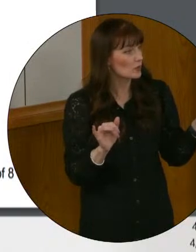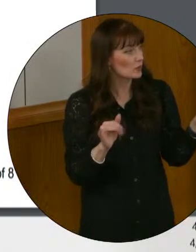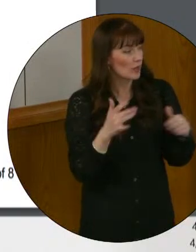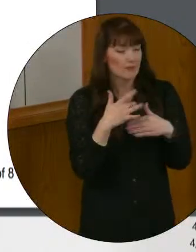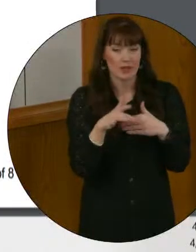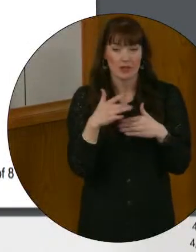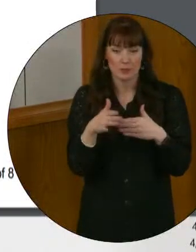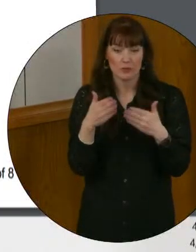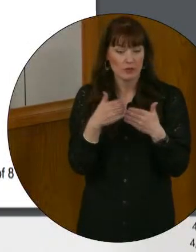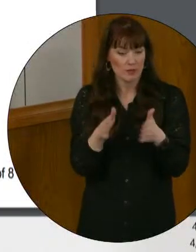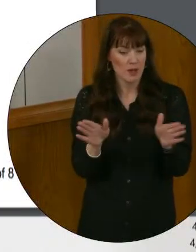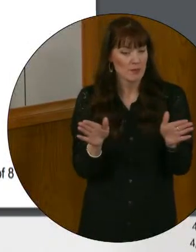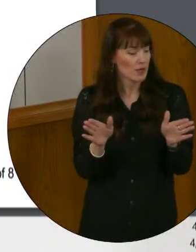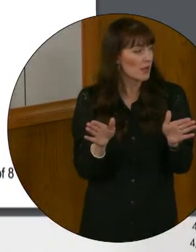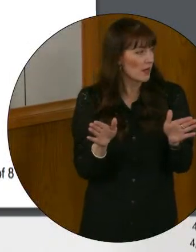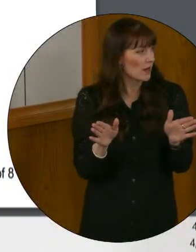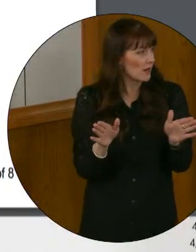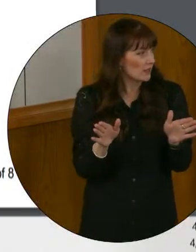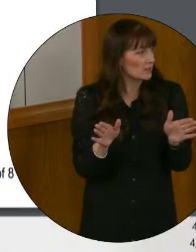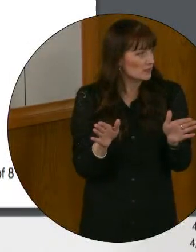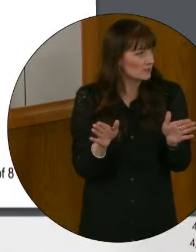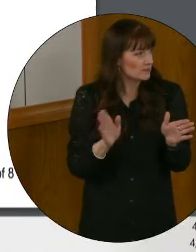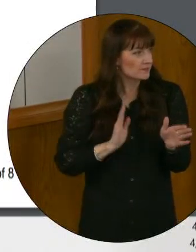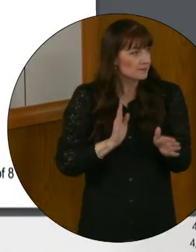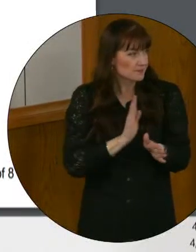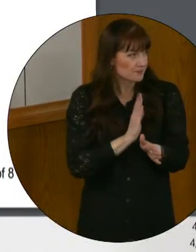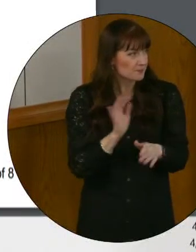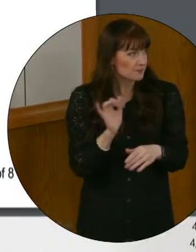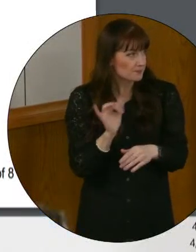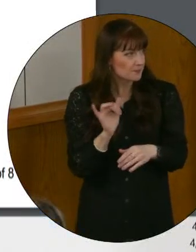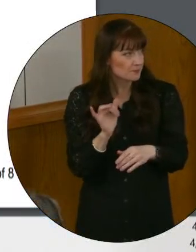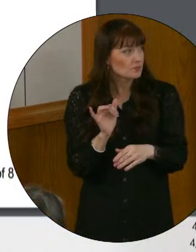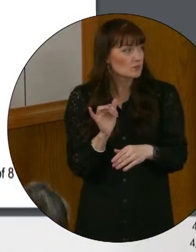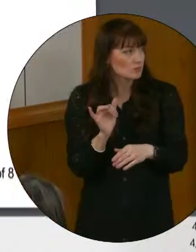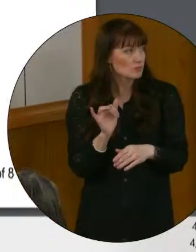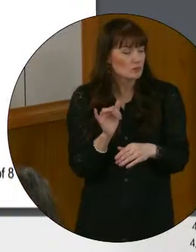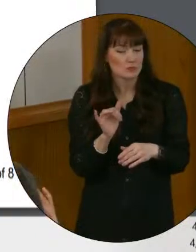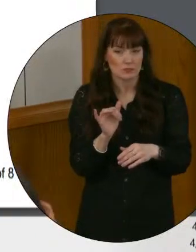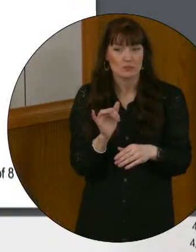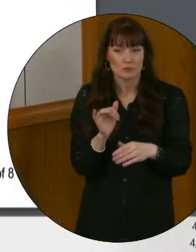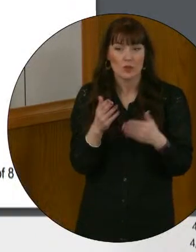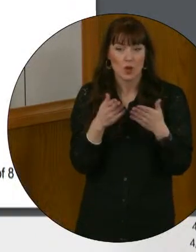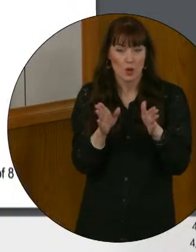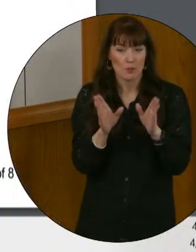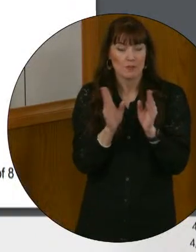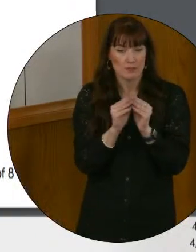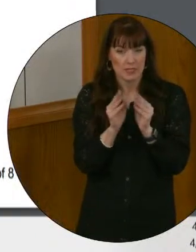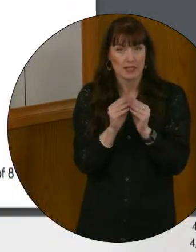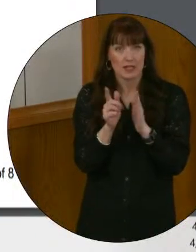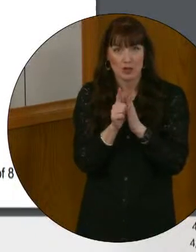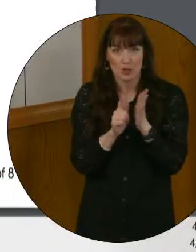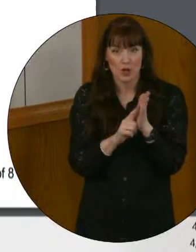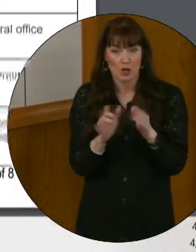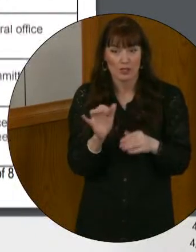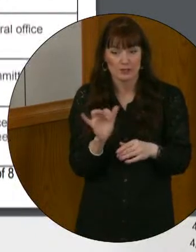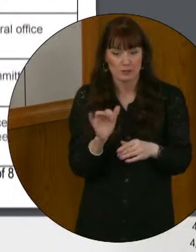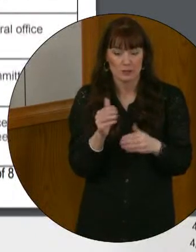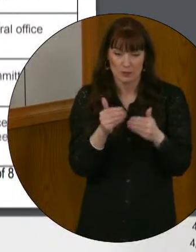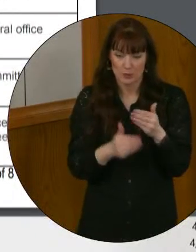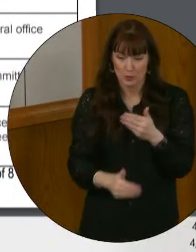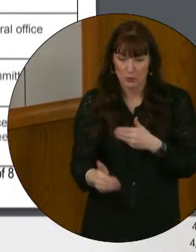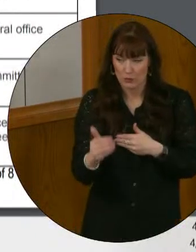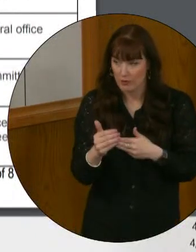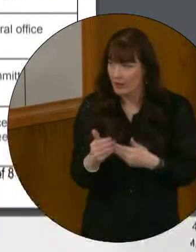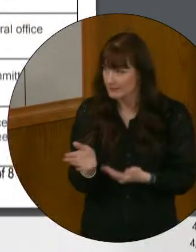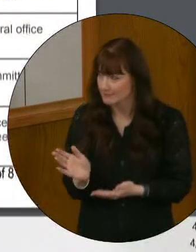Yep. Yes, and so the board ones are also subject to open meeting law as well. Okay. I'm going to move on to the